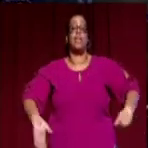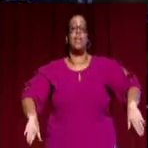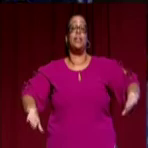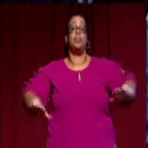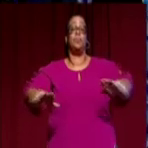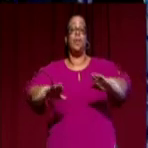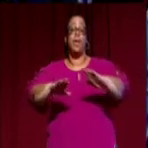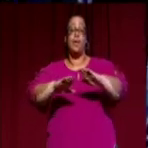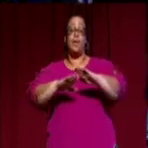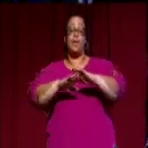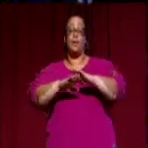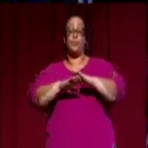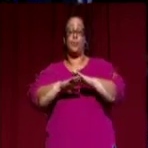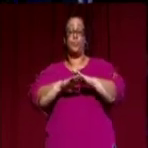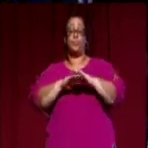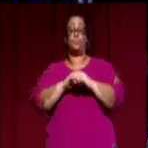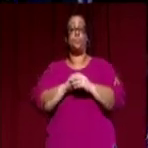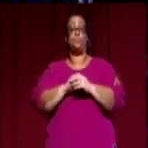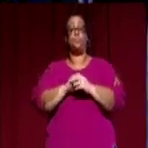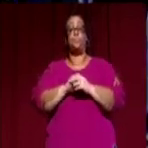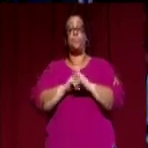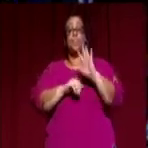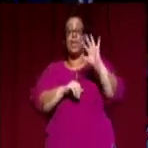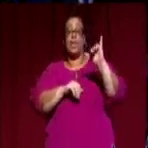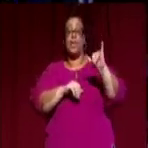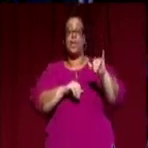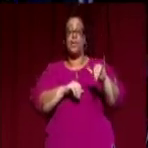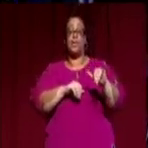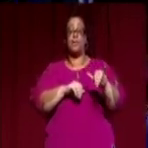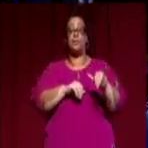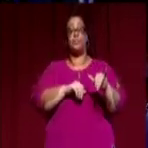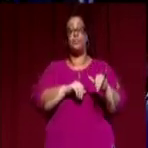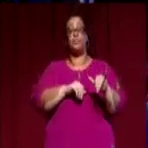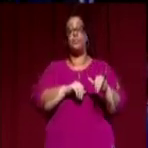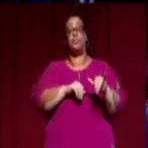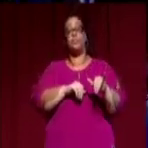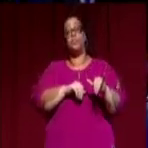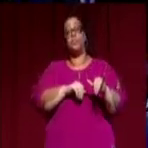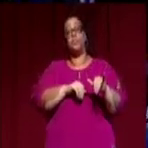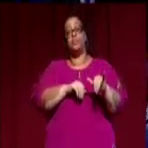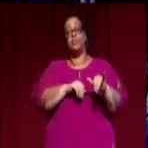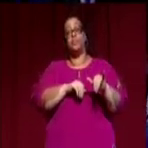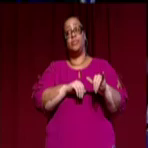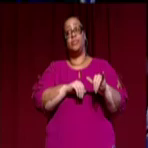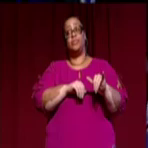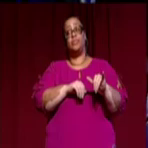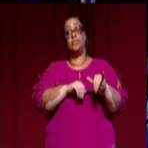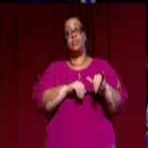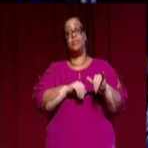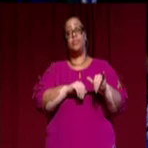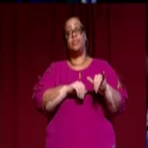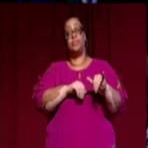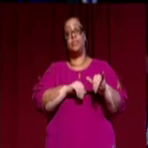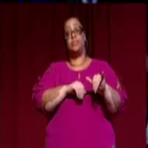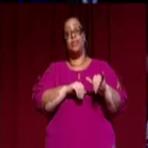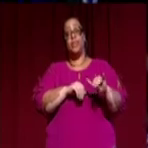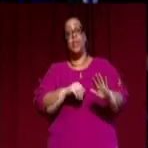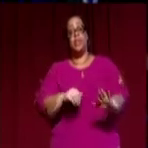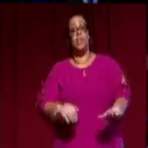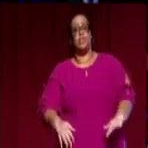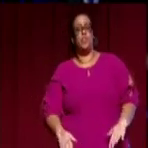kingdom down. Yeah, you've been building